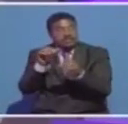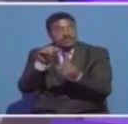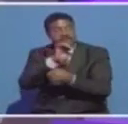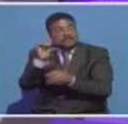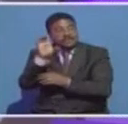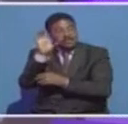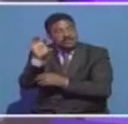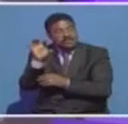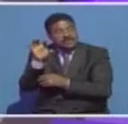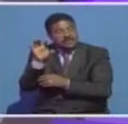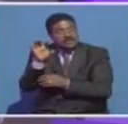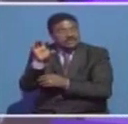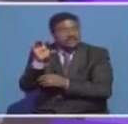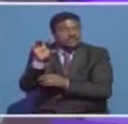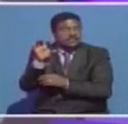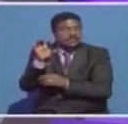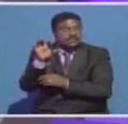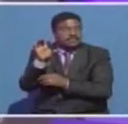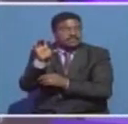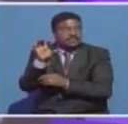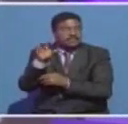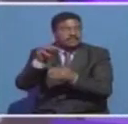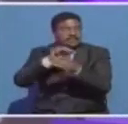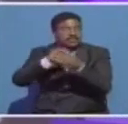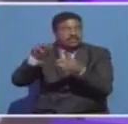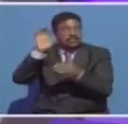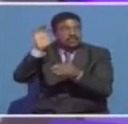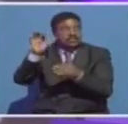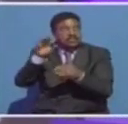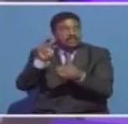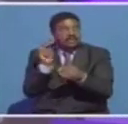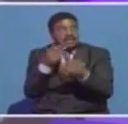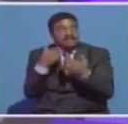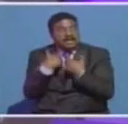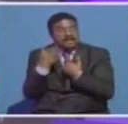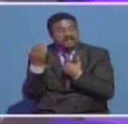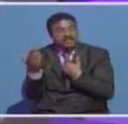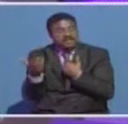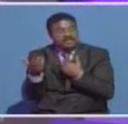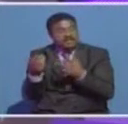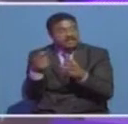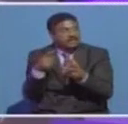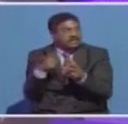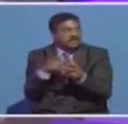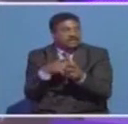have Kohima. In Muchinga Province we have Mufubushi, then Kanchibia.